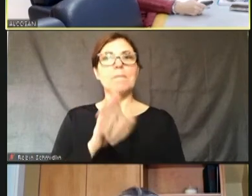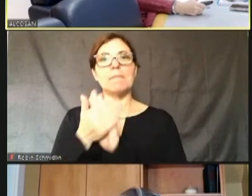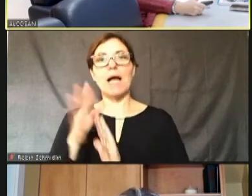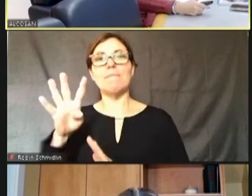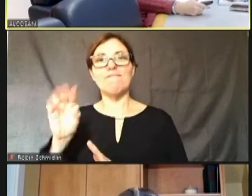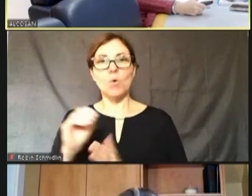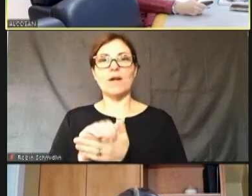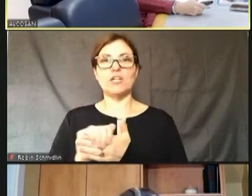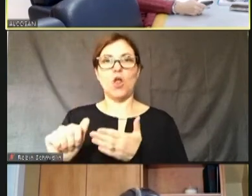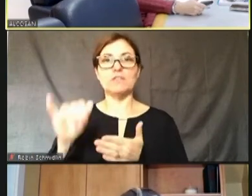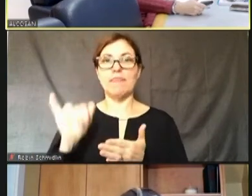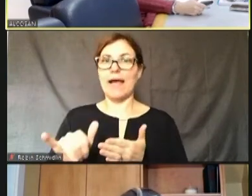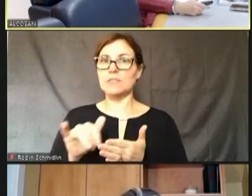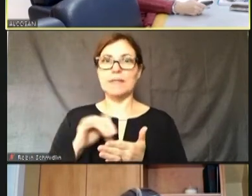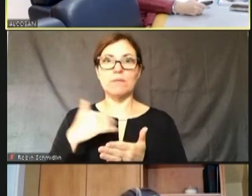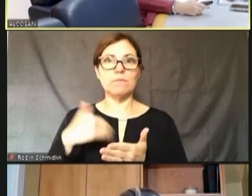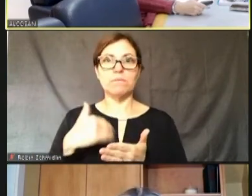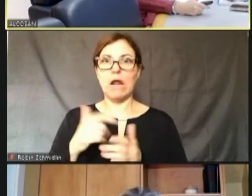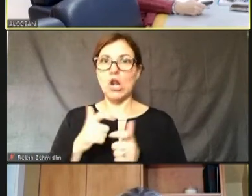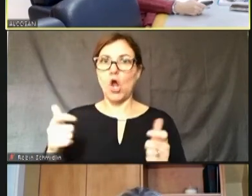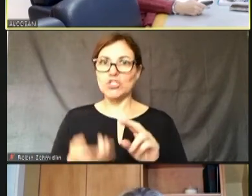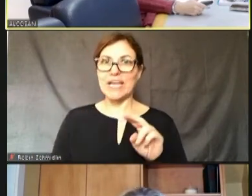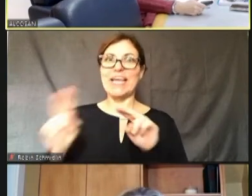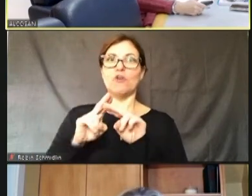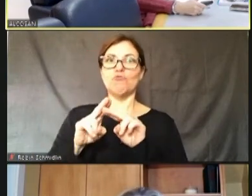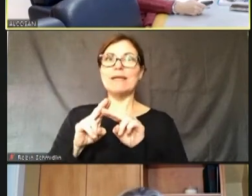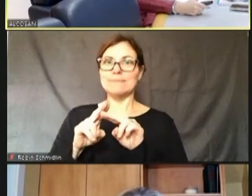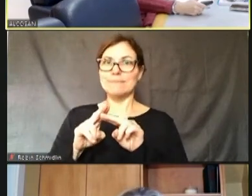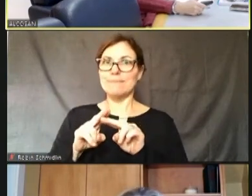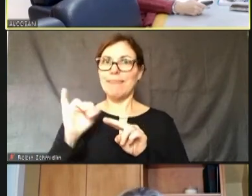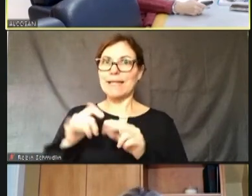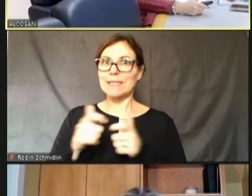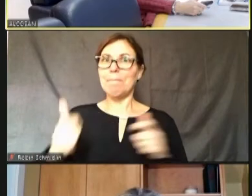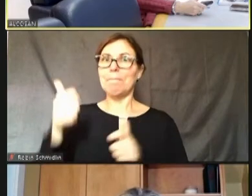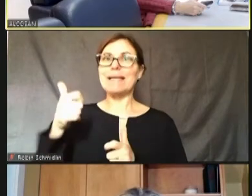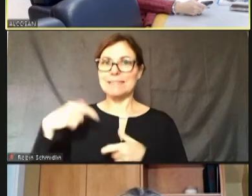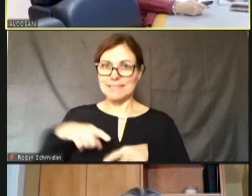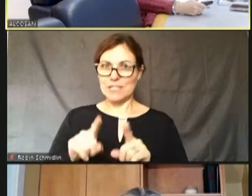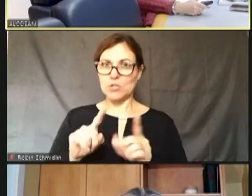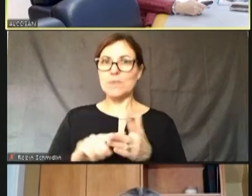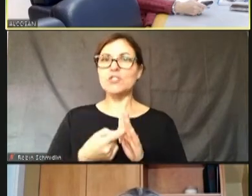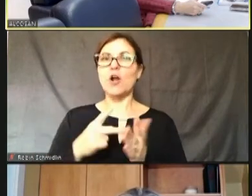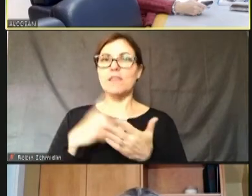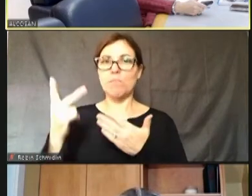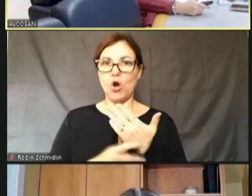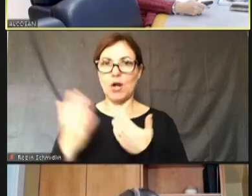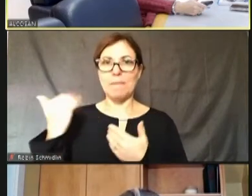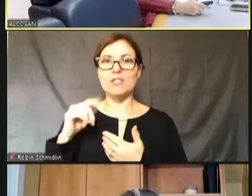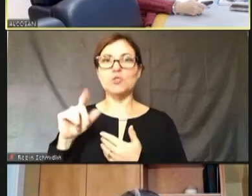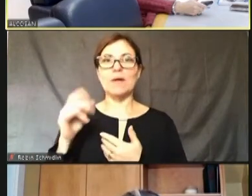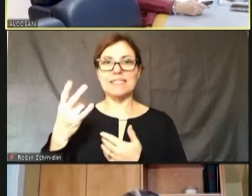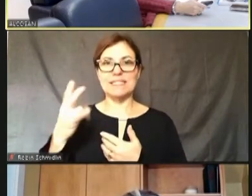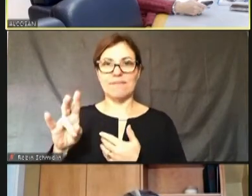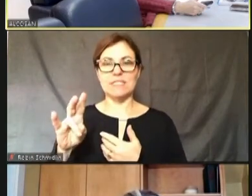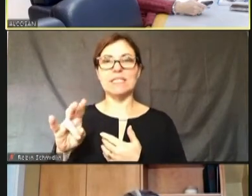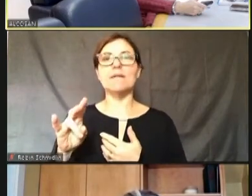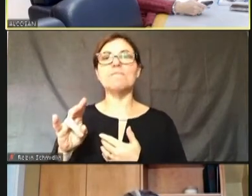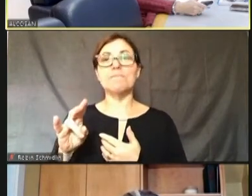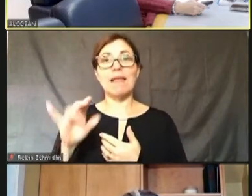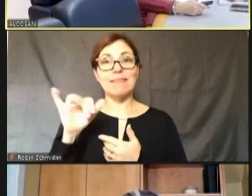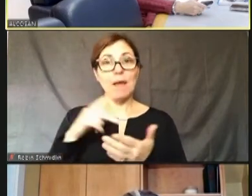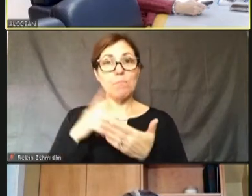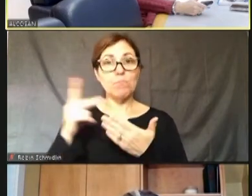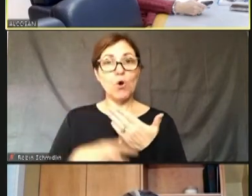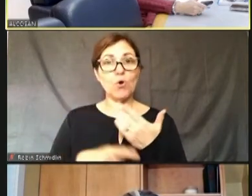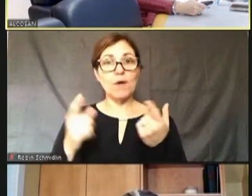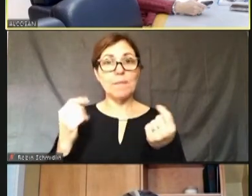the largest jump we've had since we started the program back in 2017. What that program does is it provides